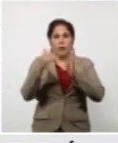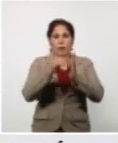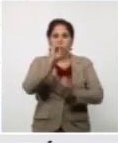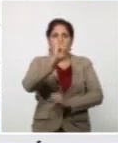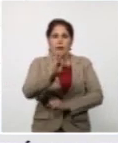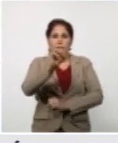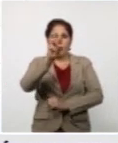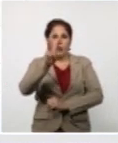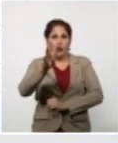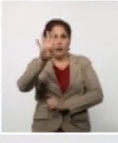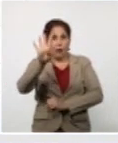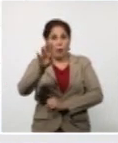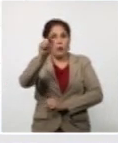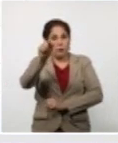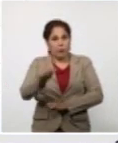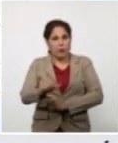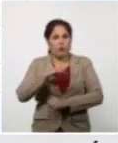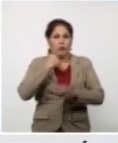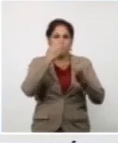And yesterday,